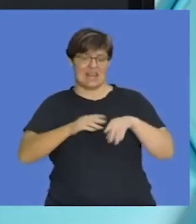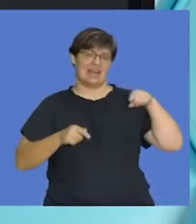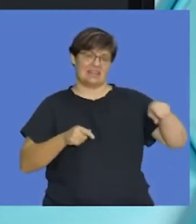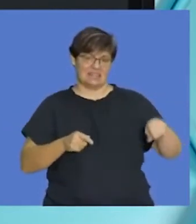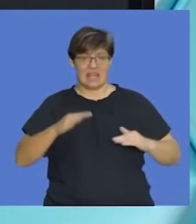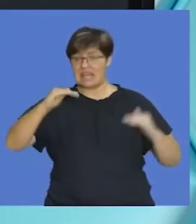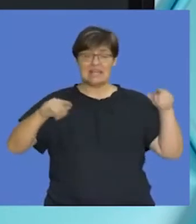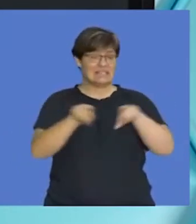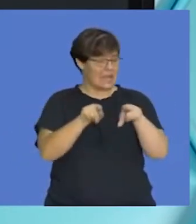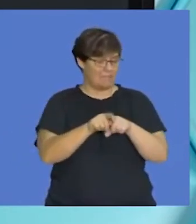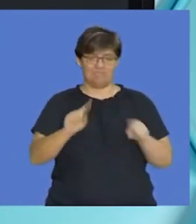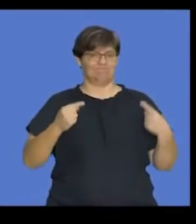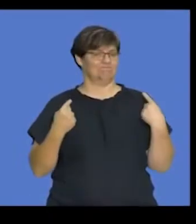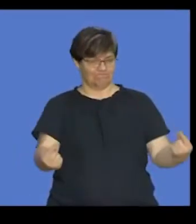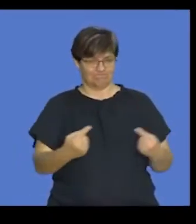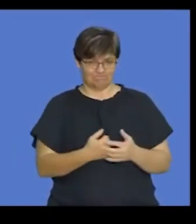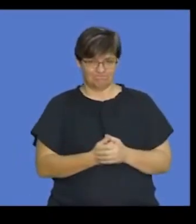difference, okay? They will never be the same.